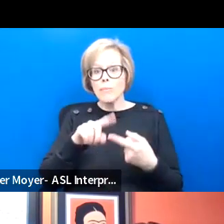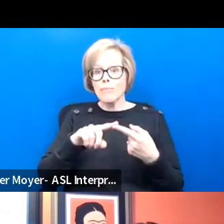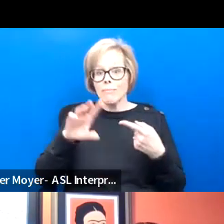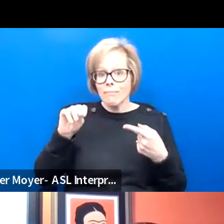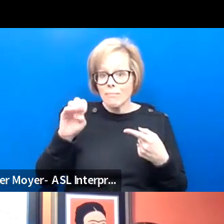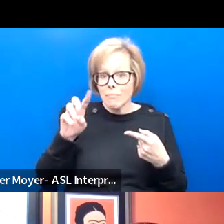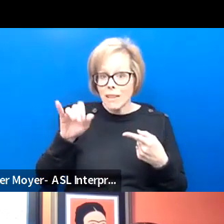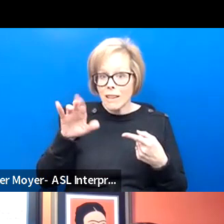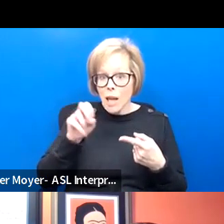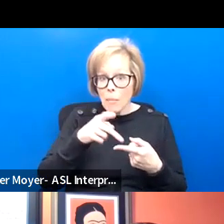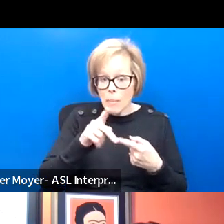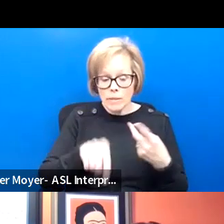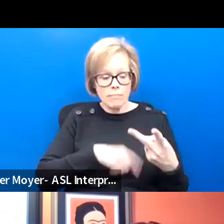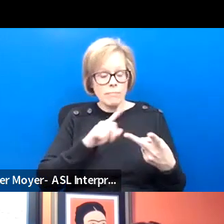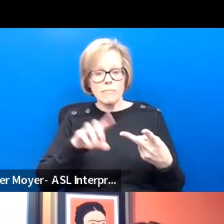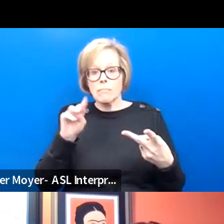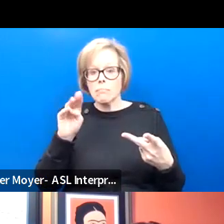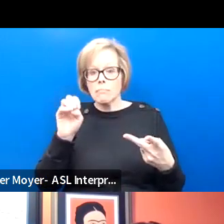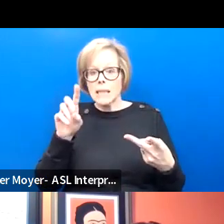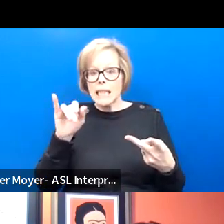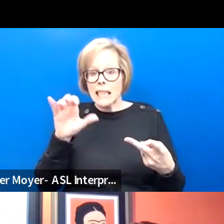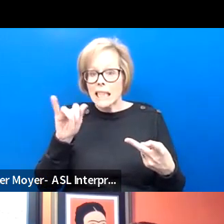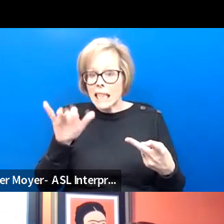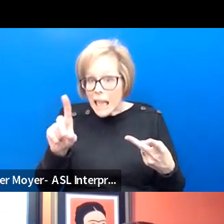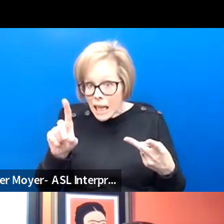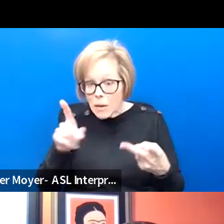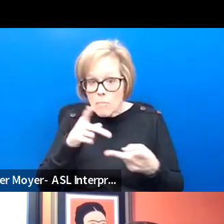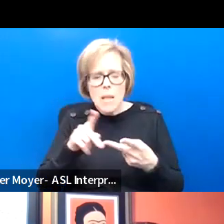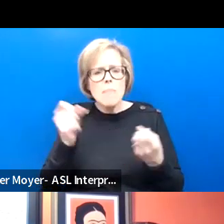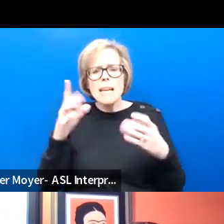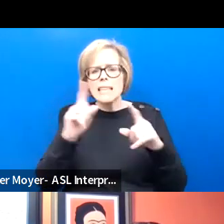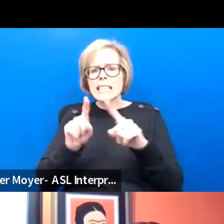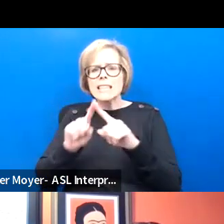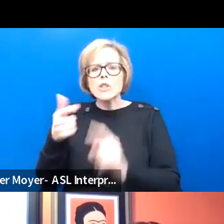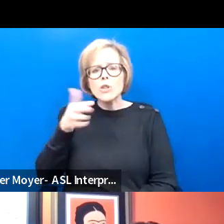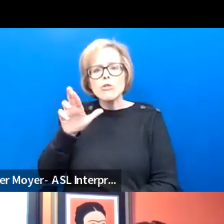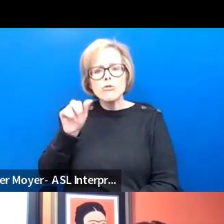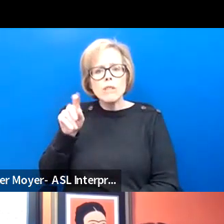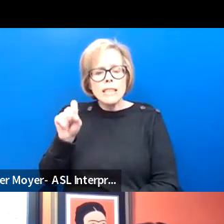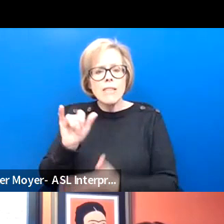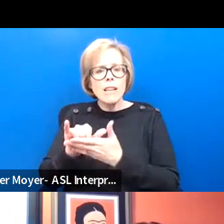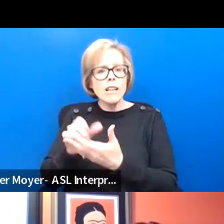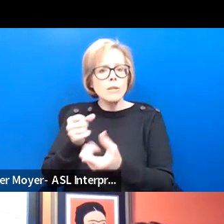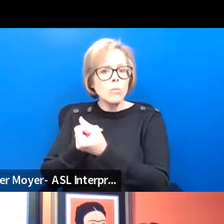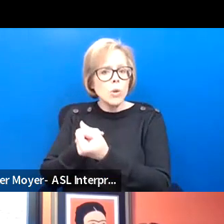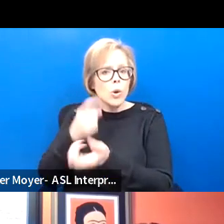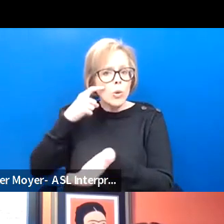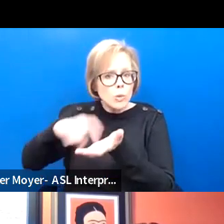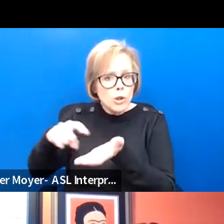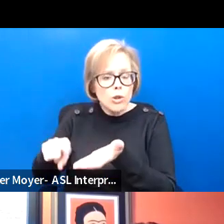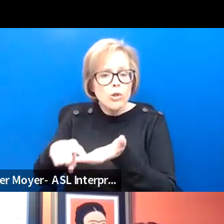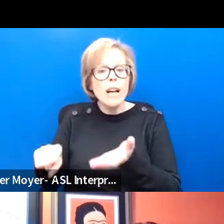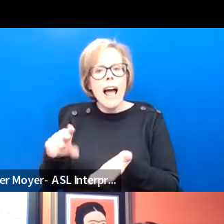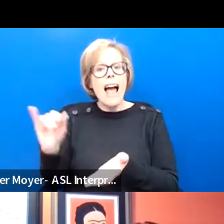payments, Medicaid payments, all different types of grants that support research. And like